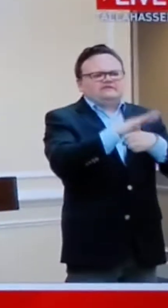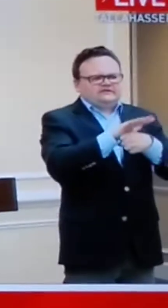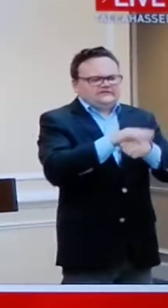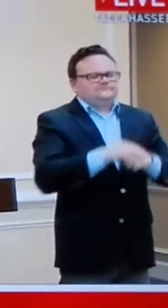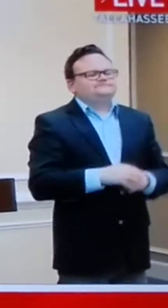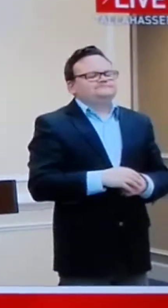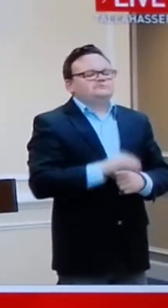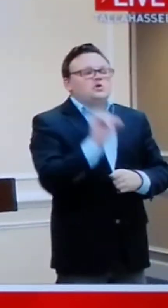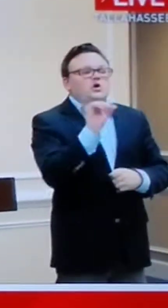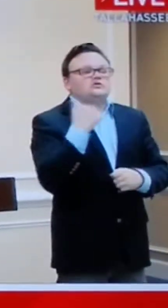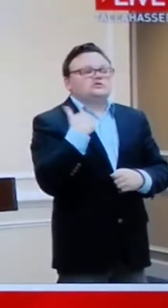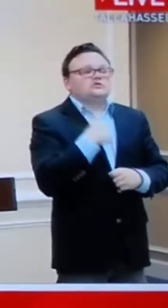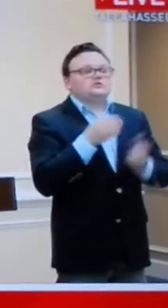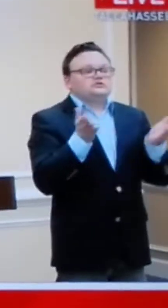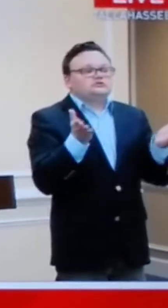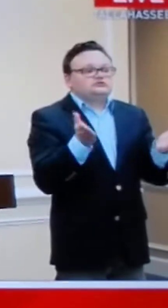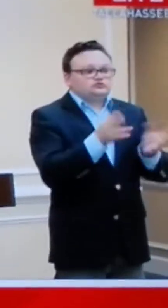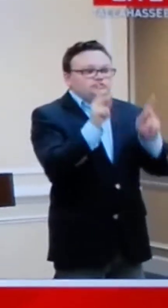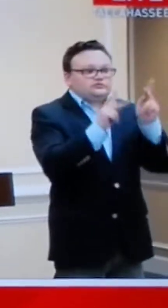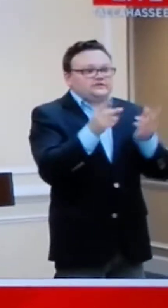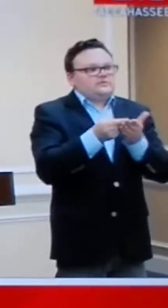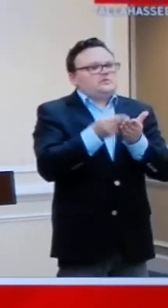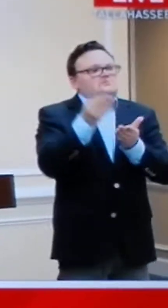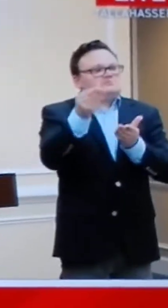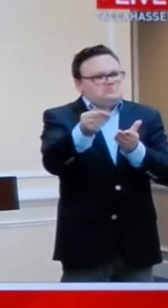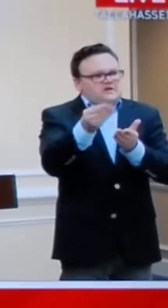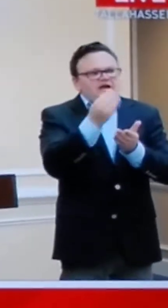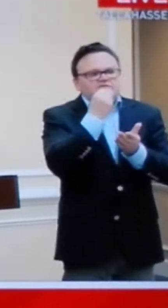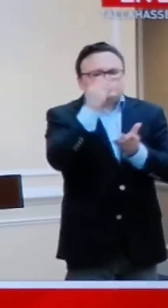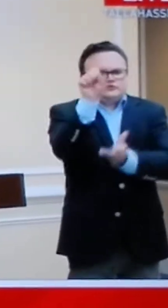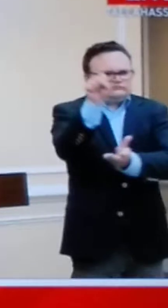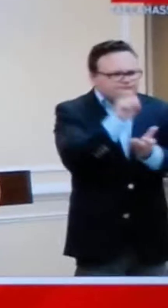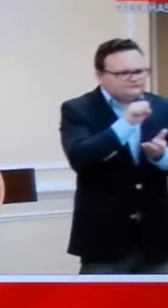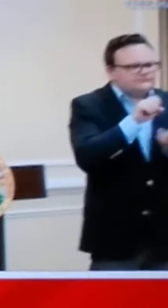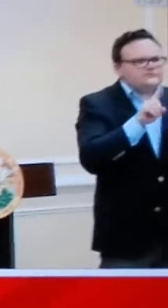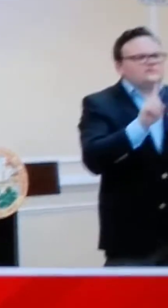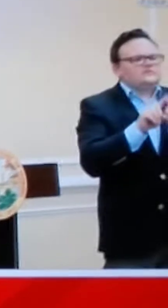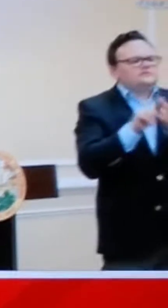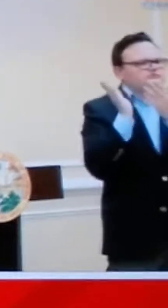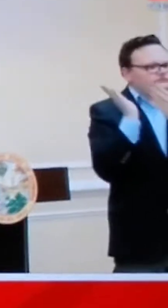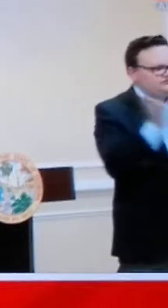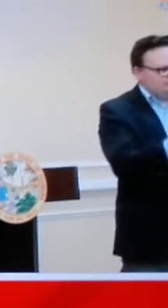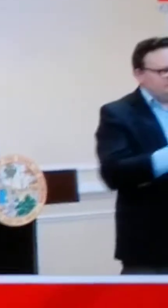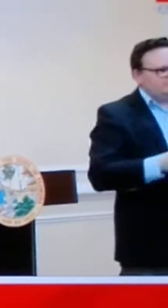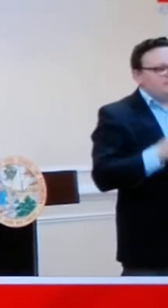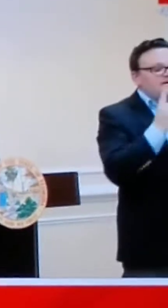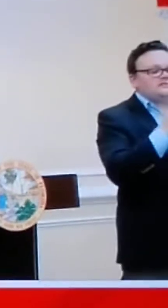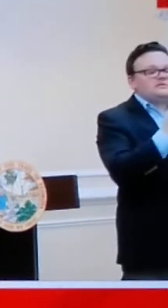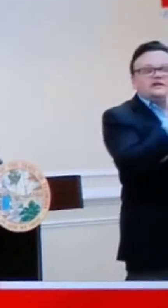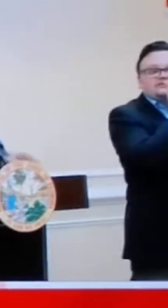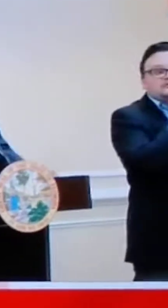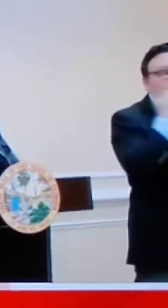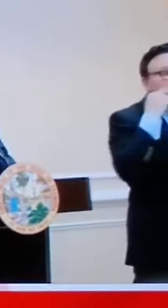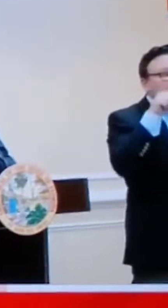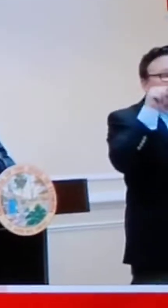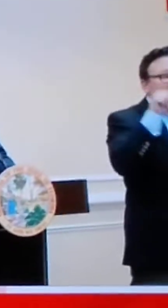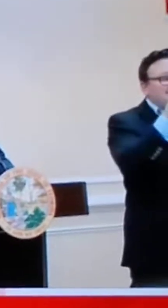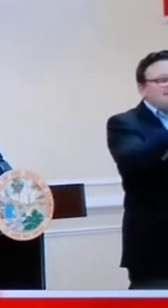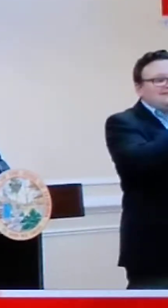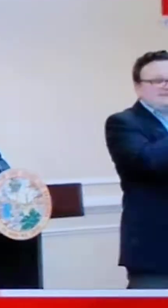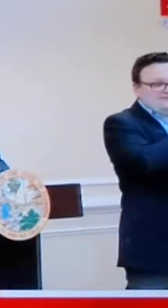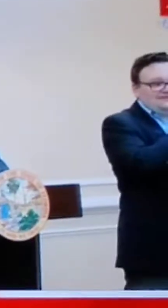takeout and delivery services. We're also going to be requiring that the restaurants screen all employees and prohibit